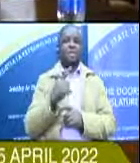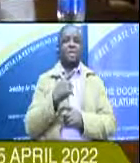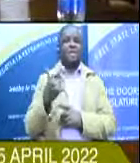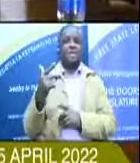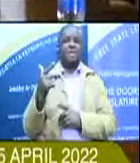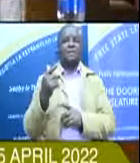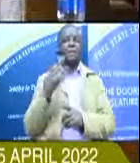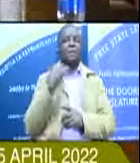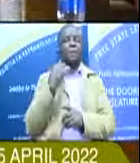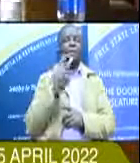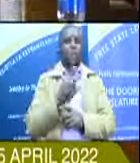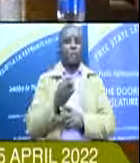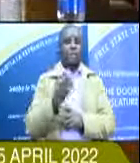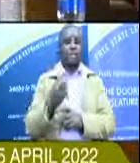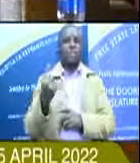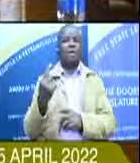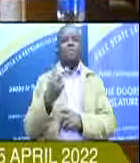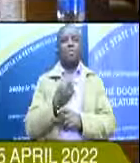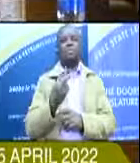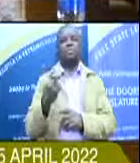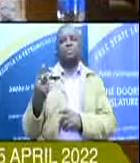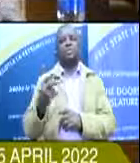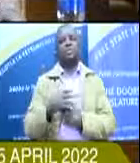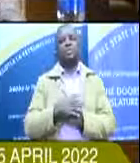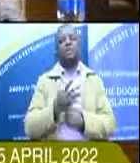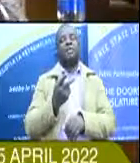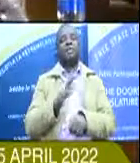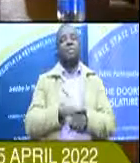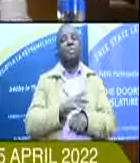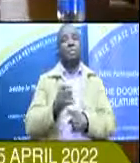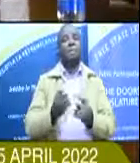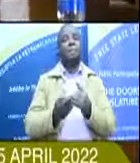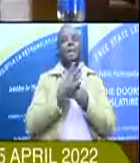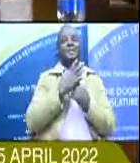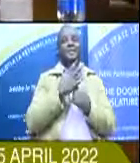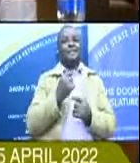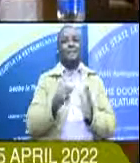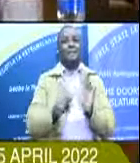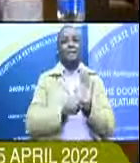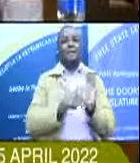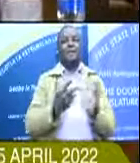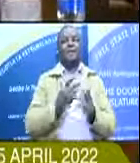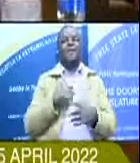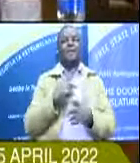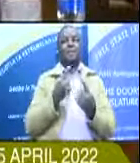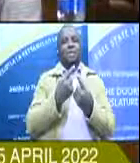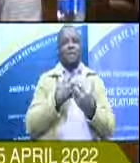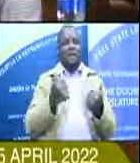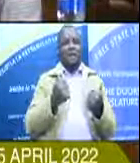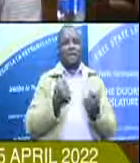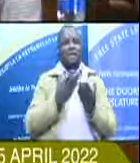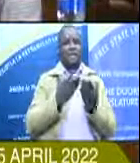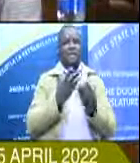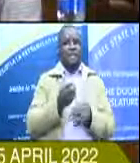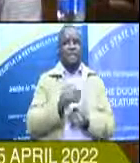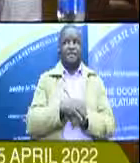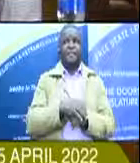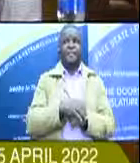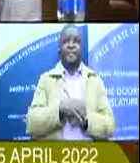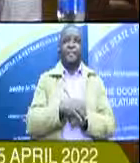701,077 in 2021-22. This had further adverse impact on the health programs.